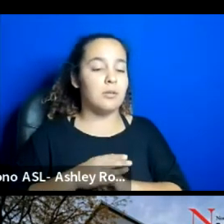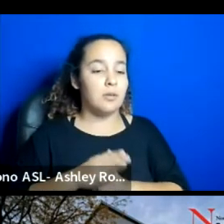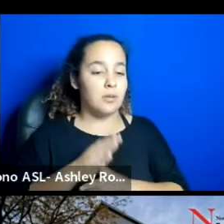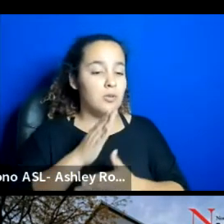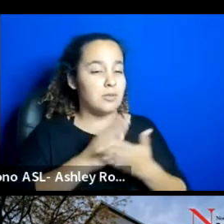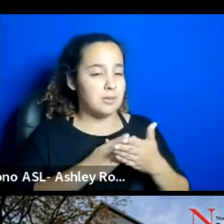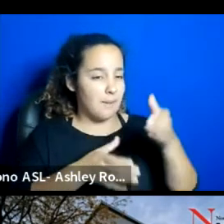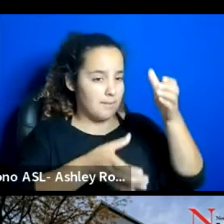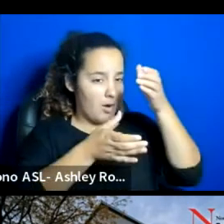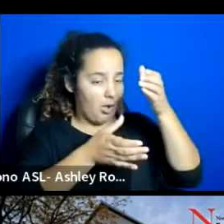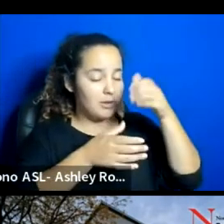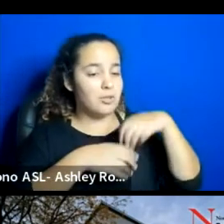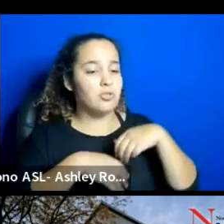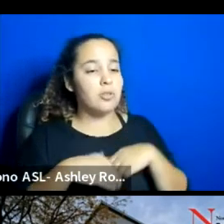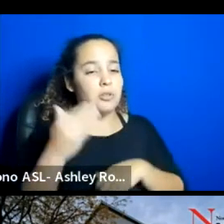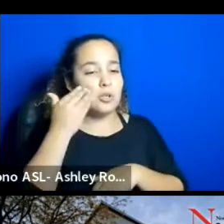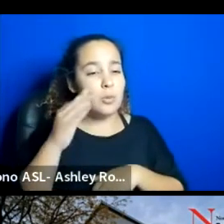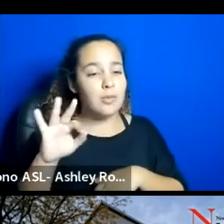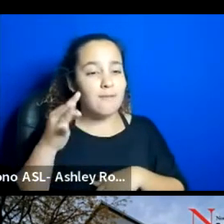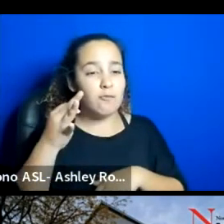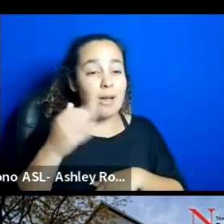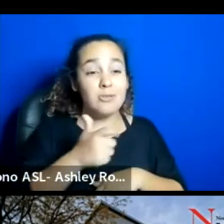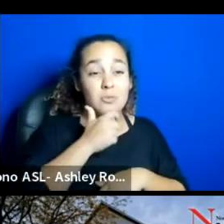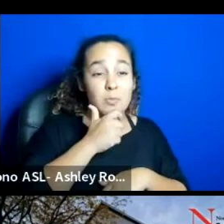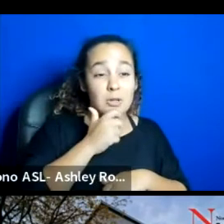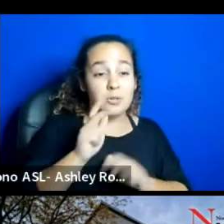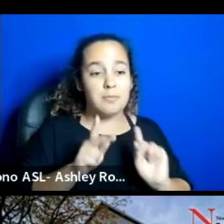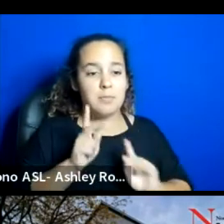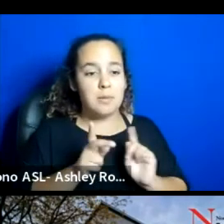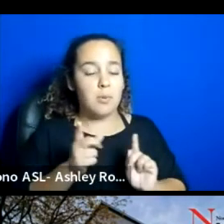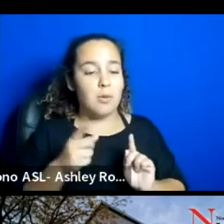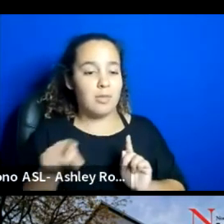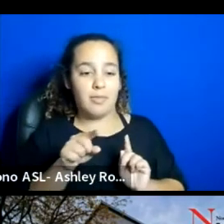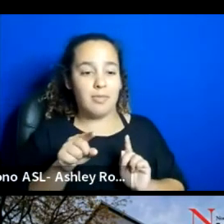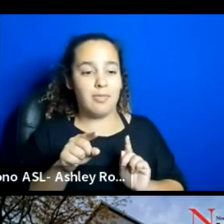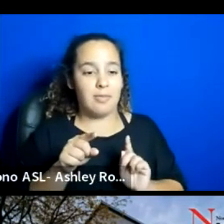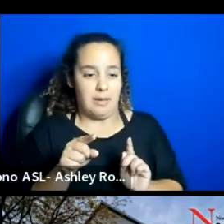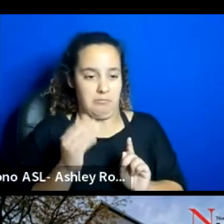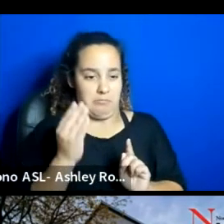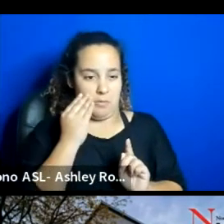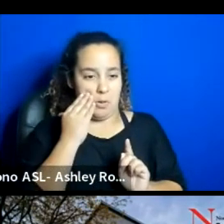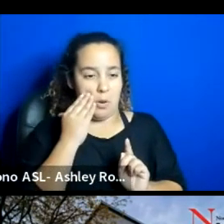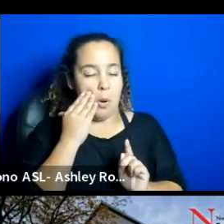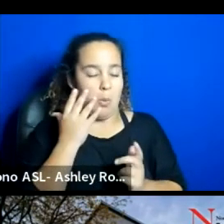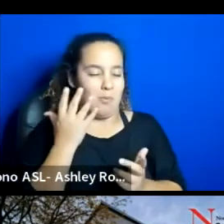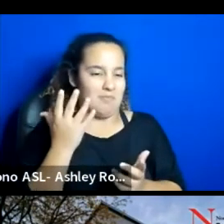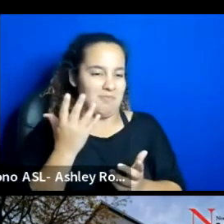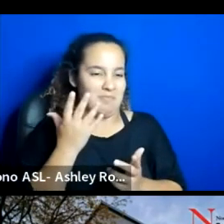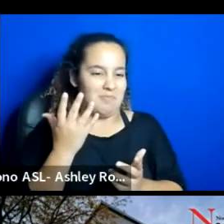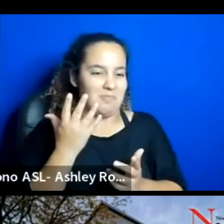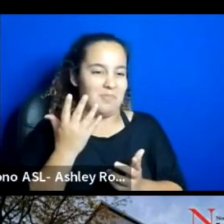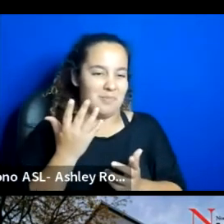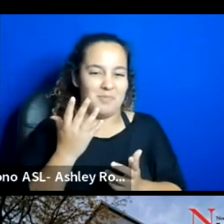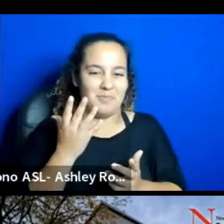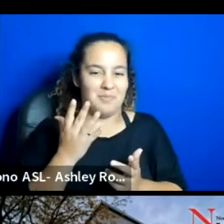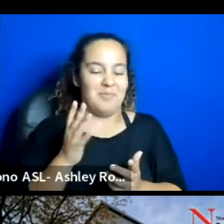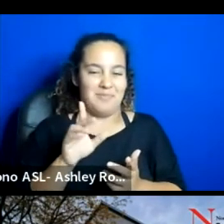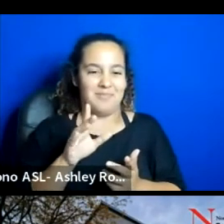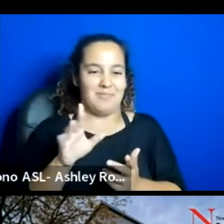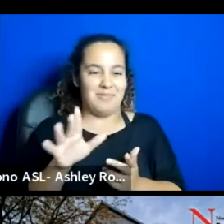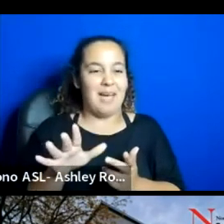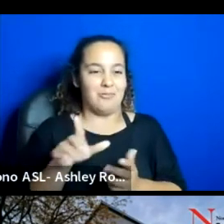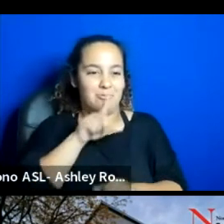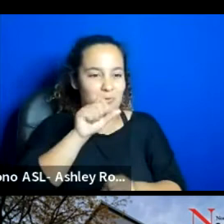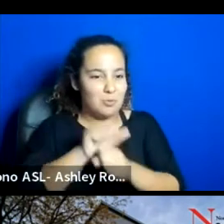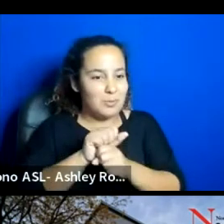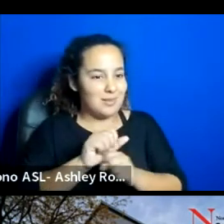way the French or the British dramatists plied their trade was know-how that served and was transformed in the